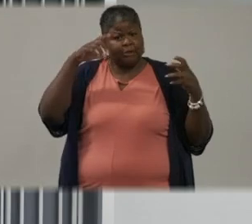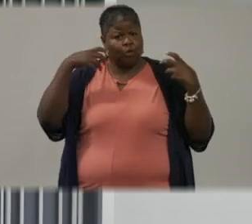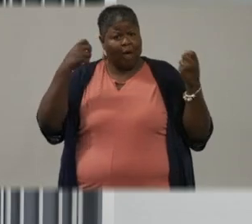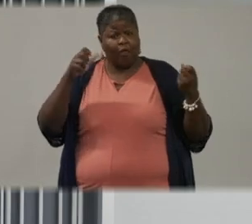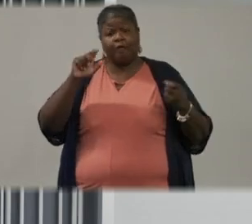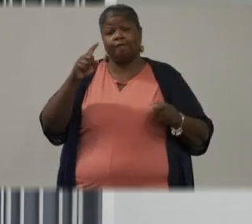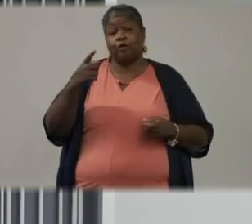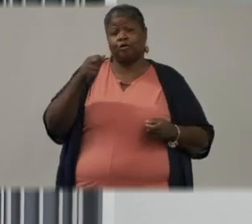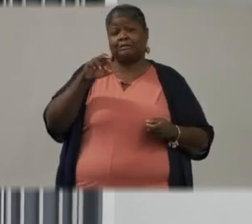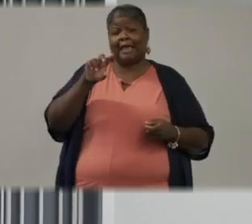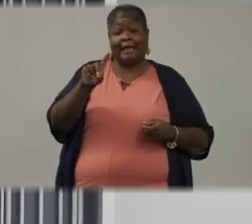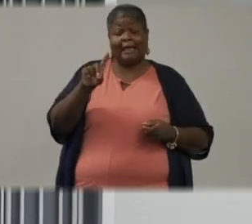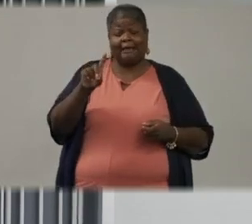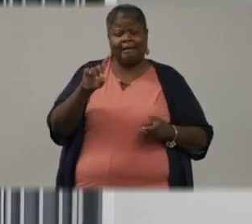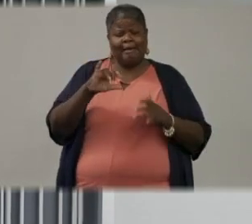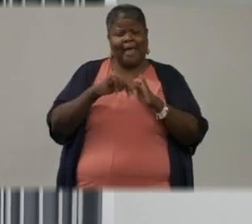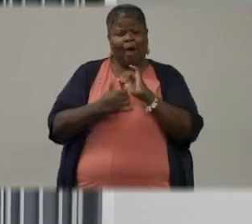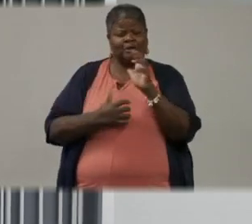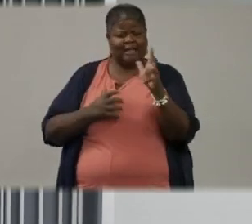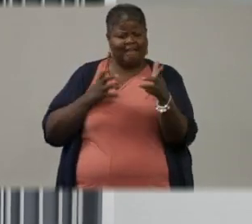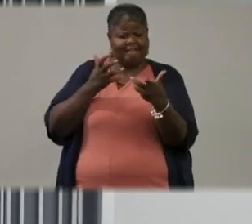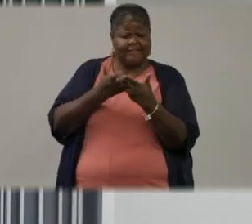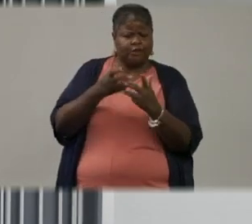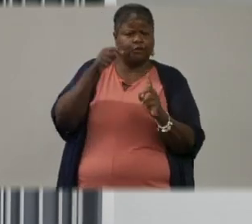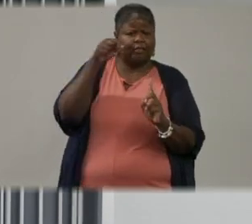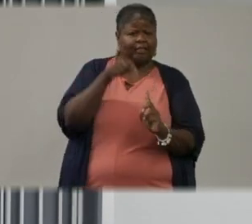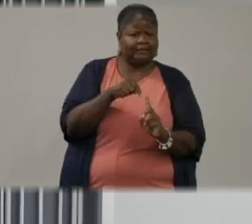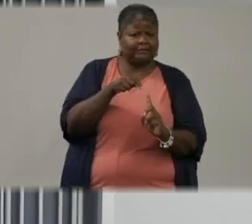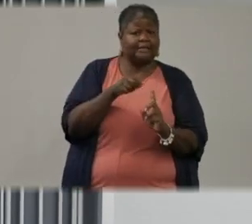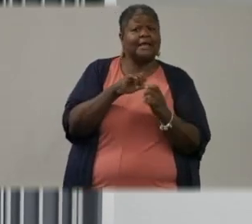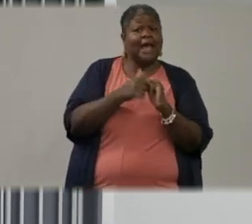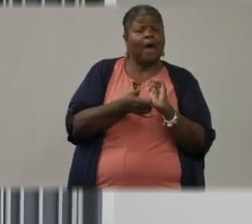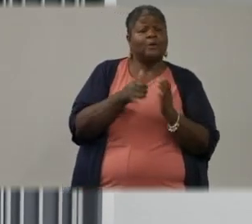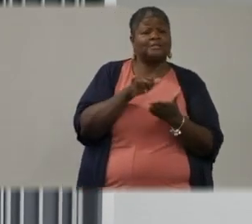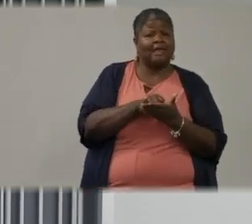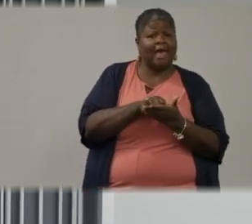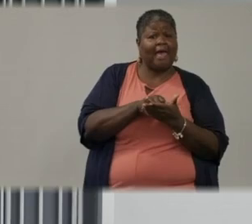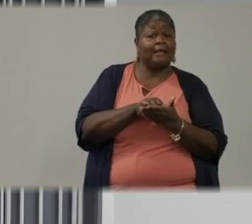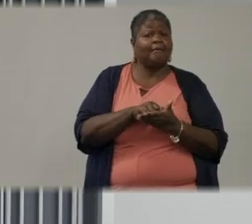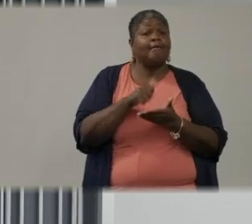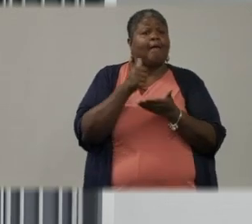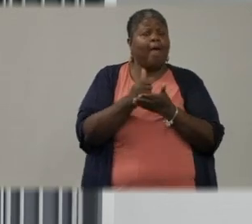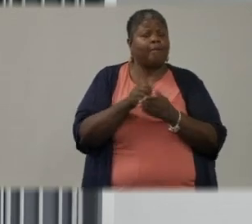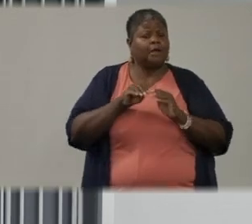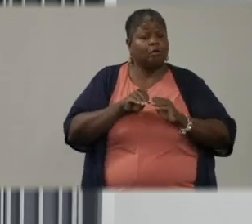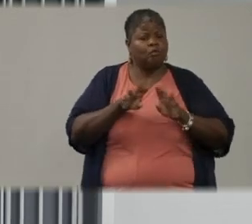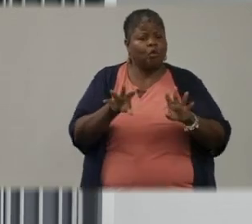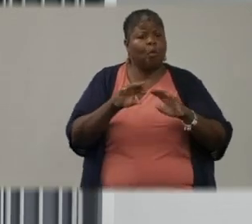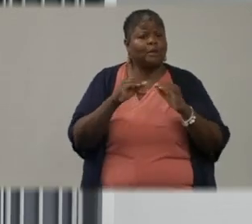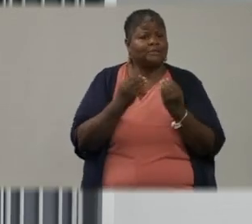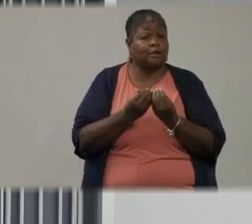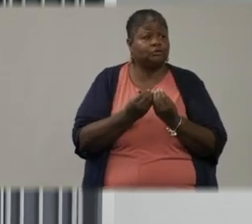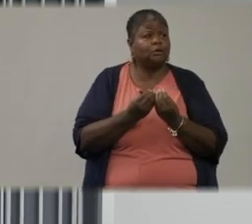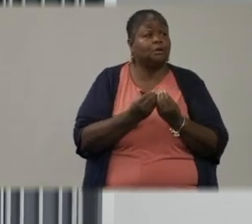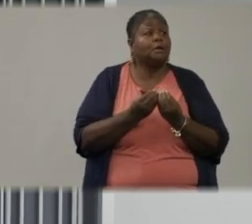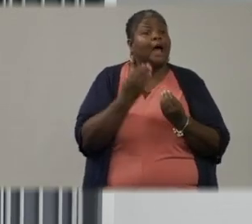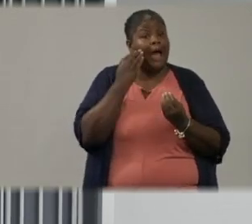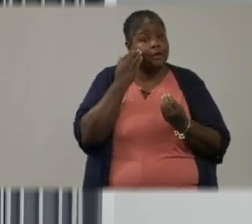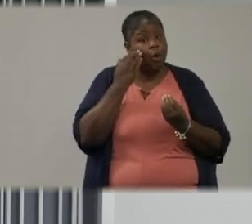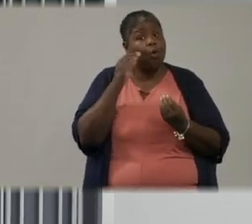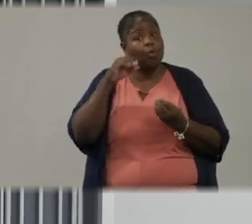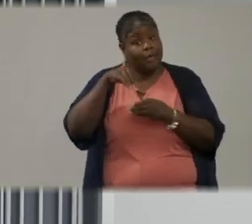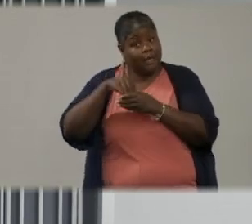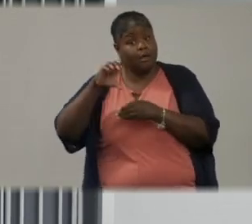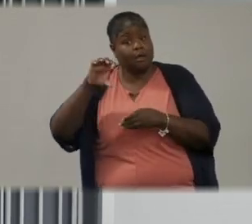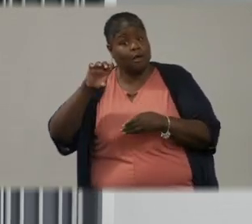aid, where does that fit into this, and how does that get rolled out in an organization? I know how it does at Copa,